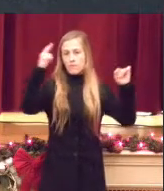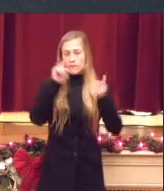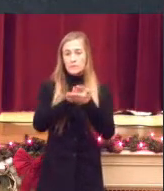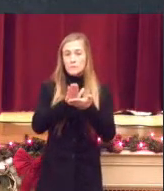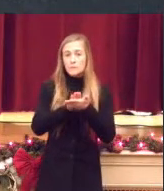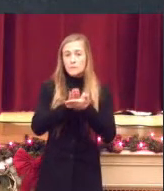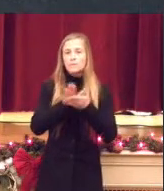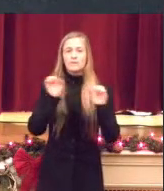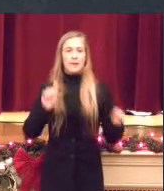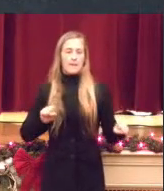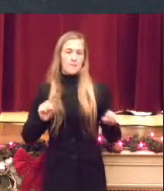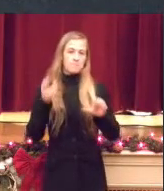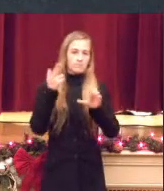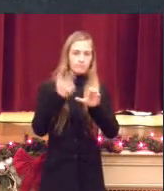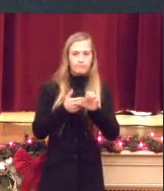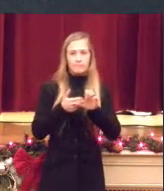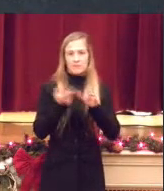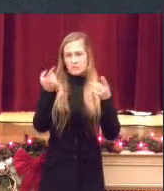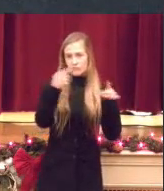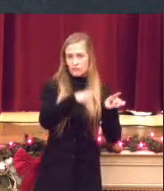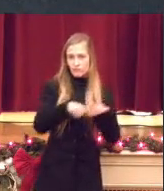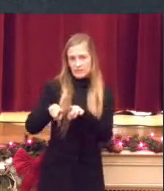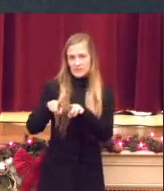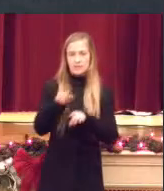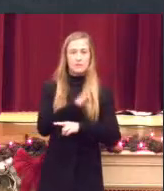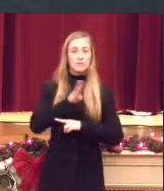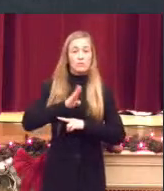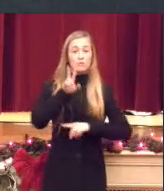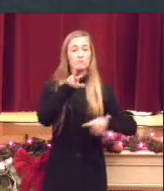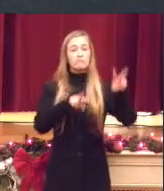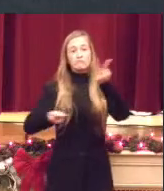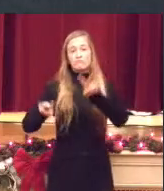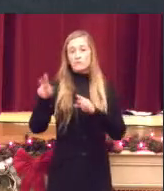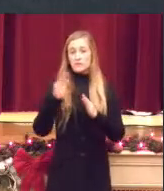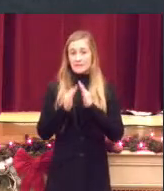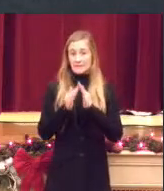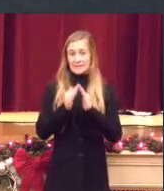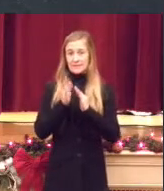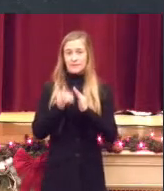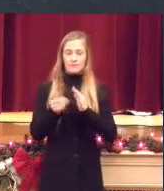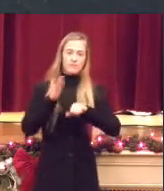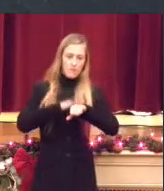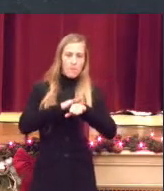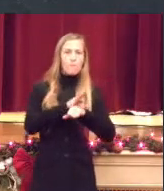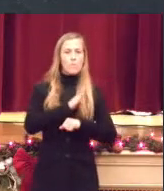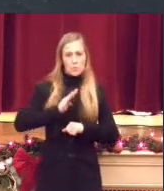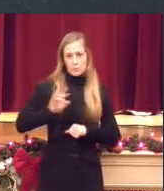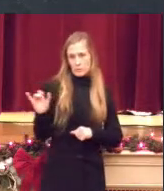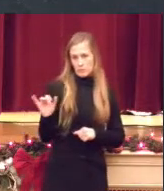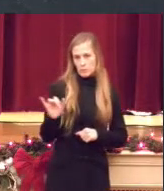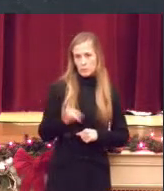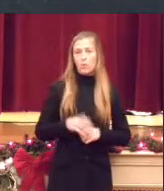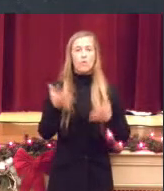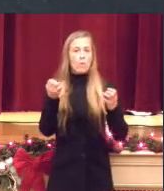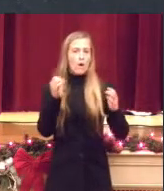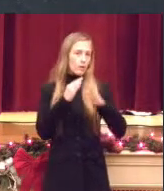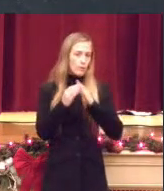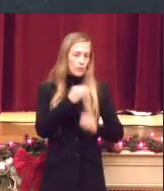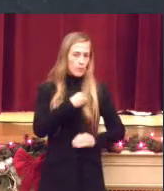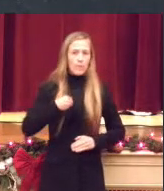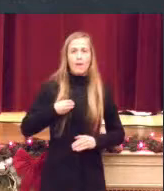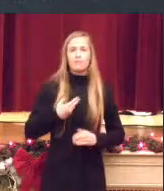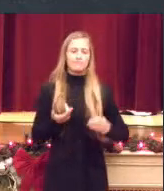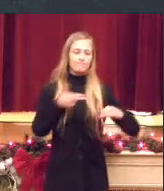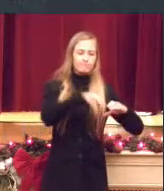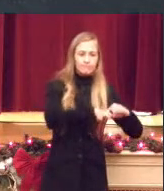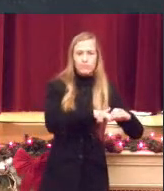would be on the board. Their board representative that oversees the city would be on that board. We hope to have community members on that board